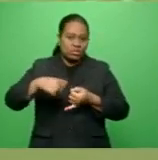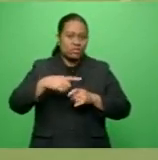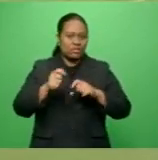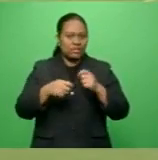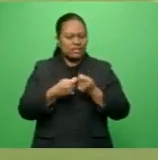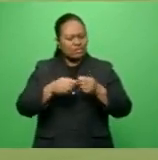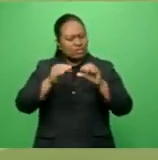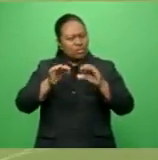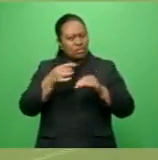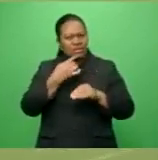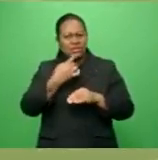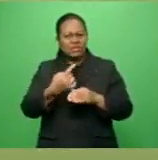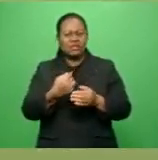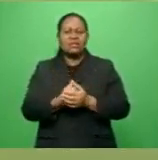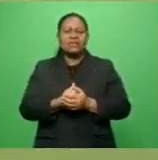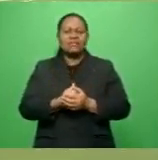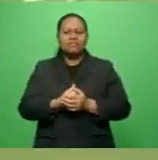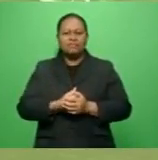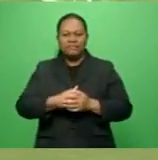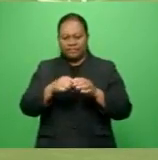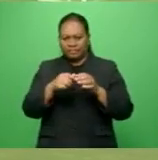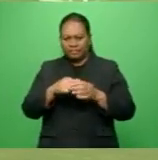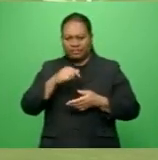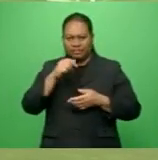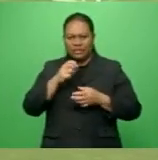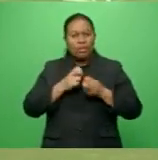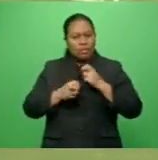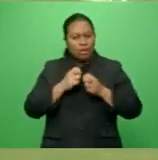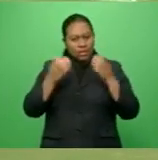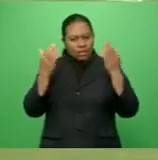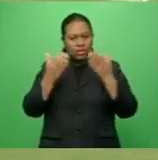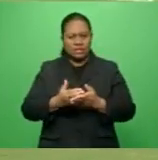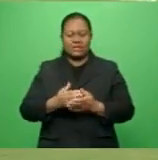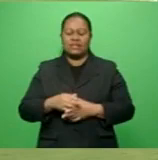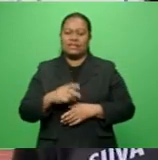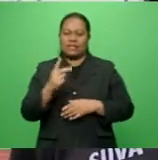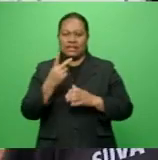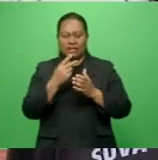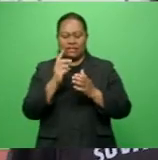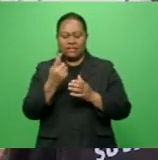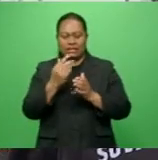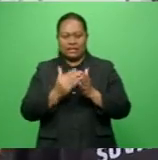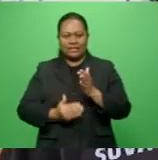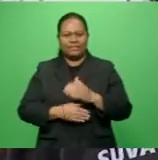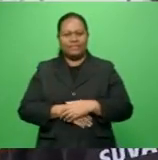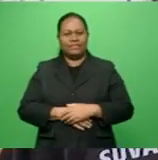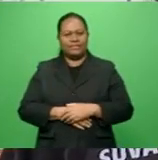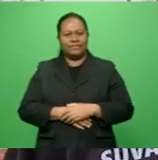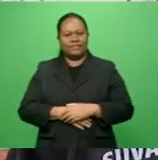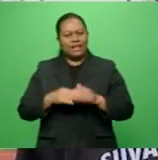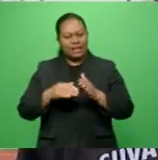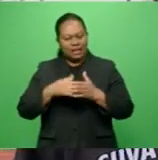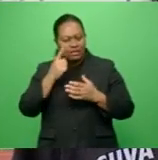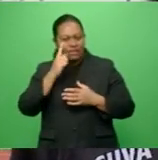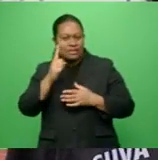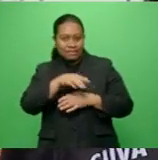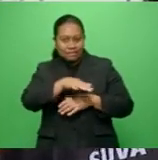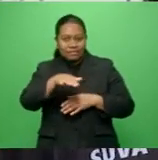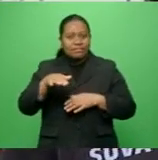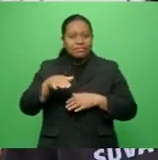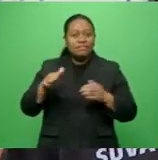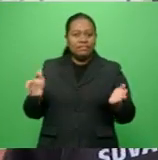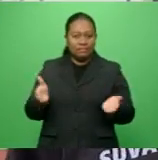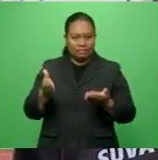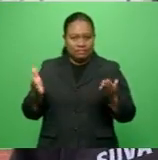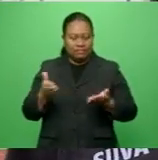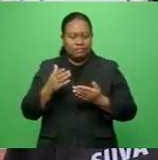Khan says a lapse of concentration in the first half cost them the game. You know, you could see them, they were playing